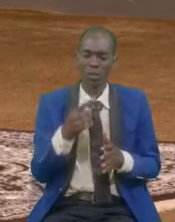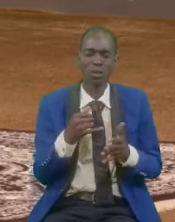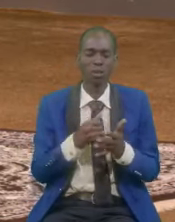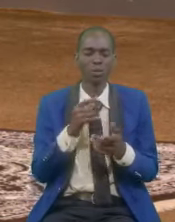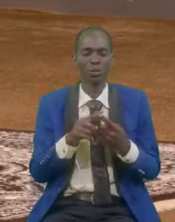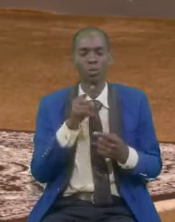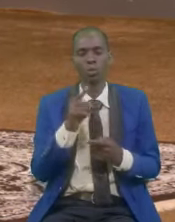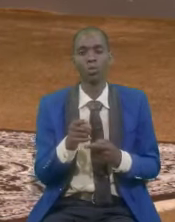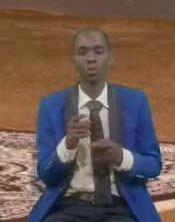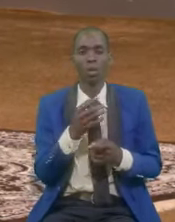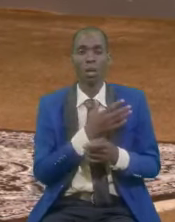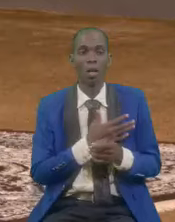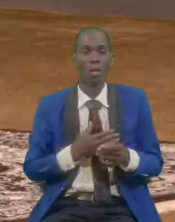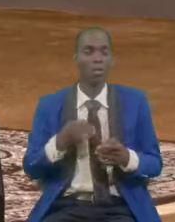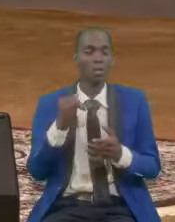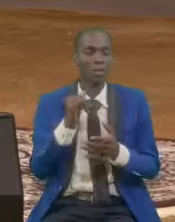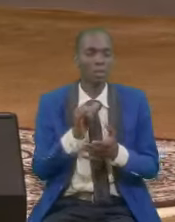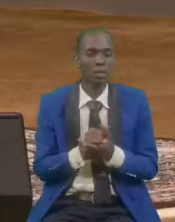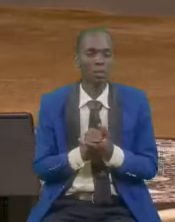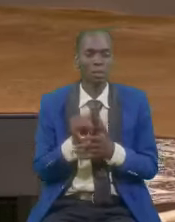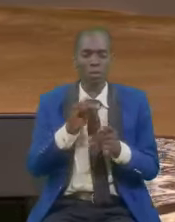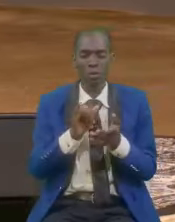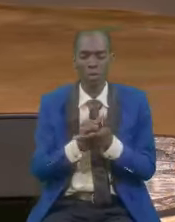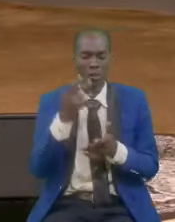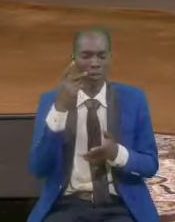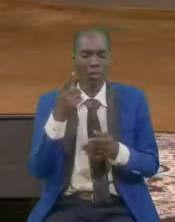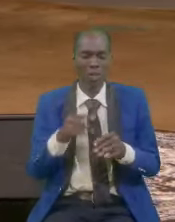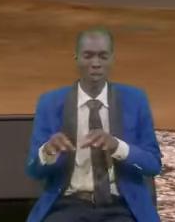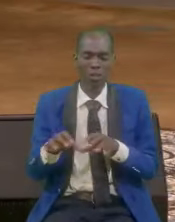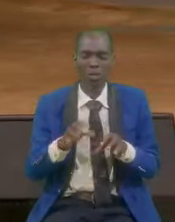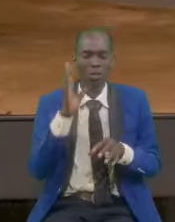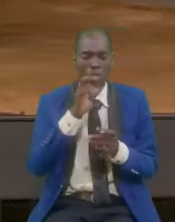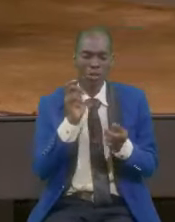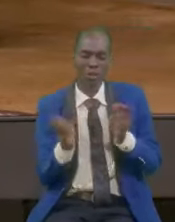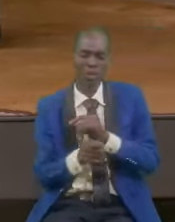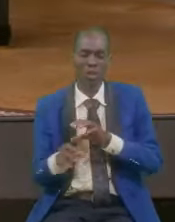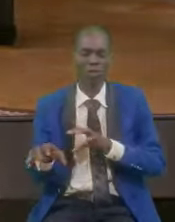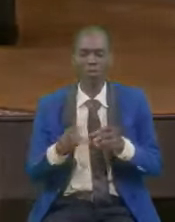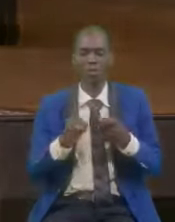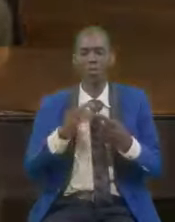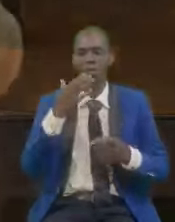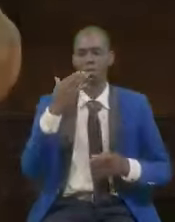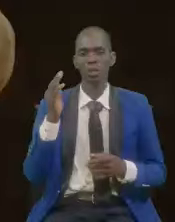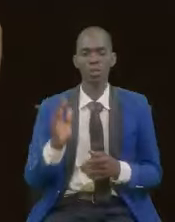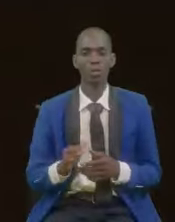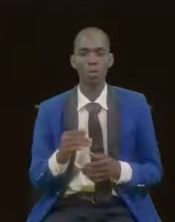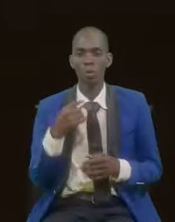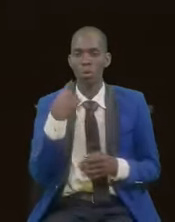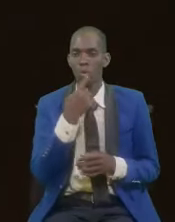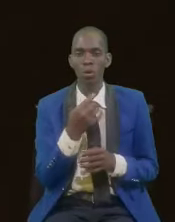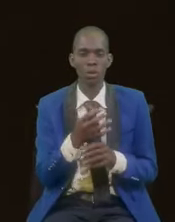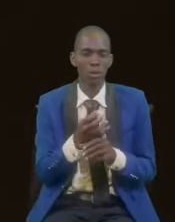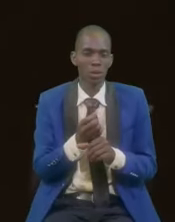that action to be evil. The people on the receiving side who get